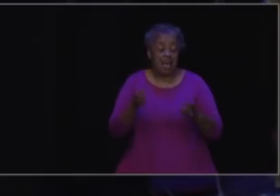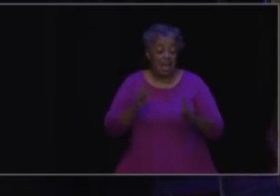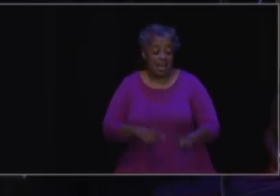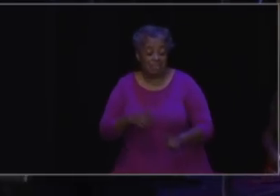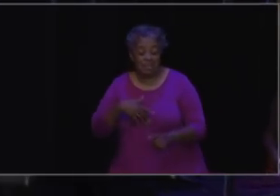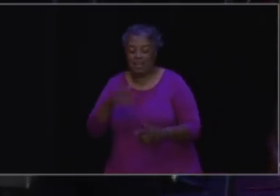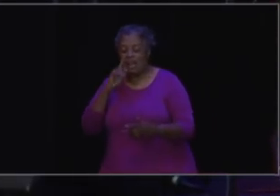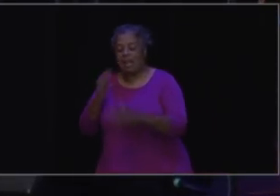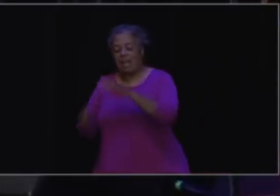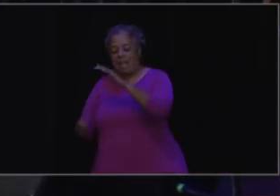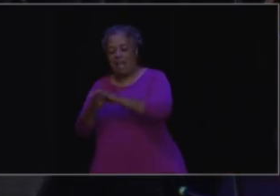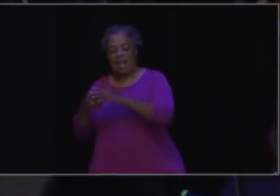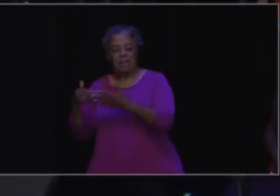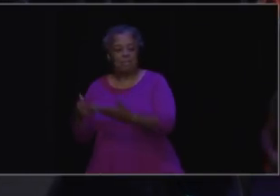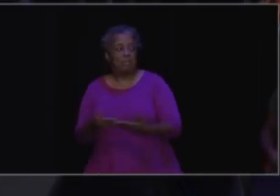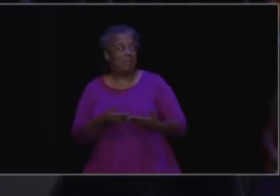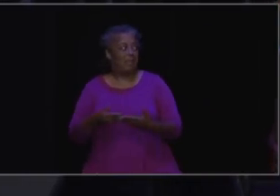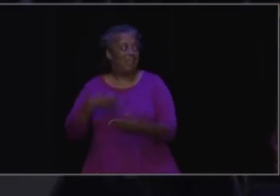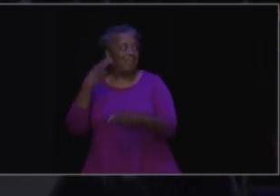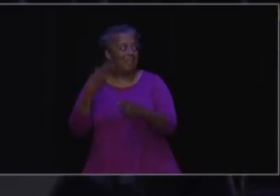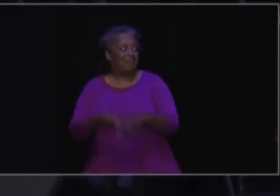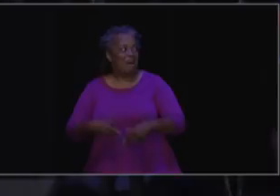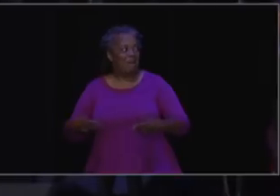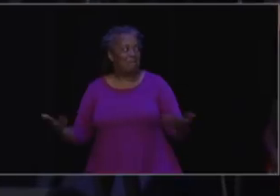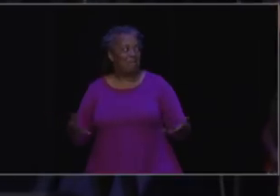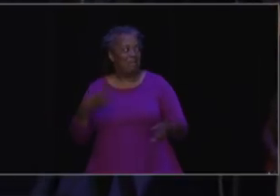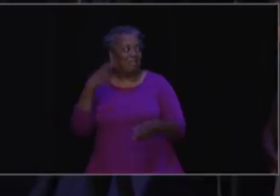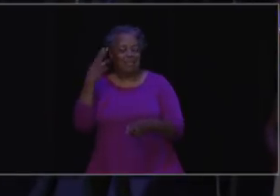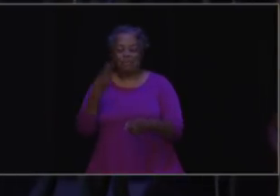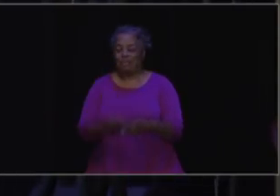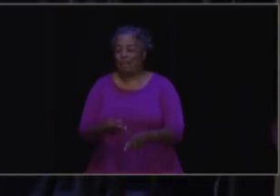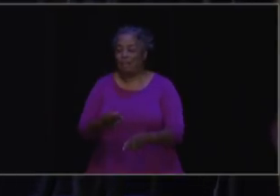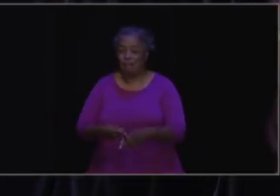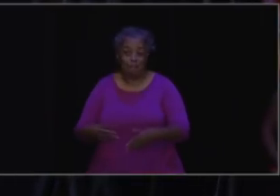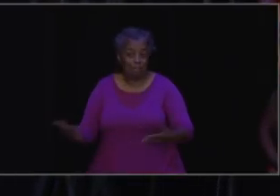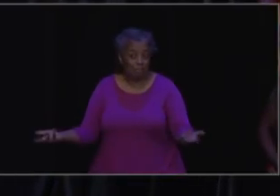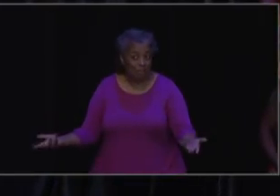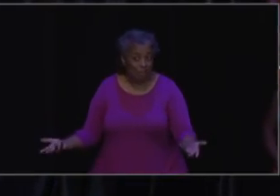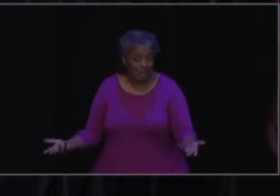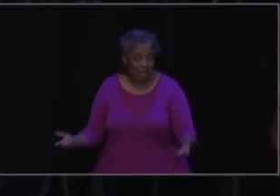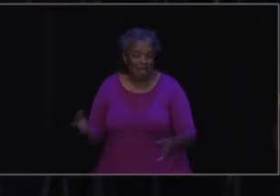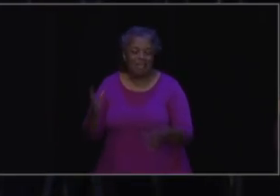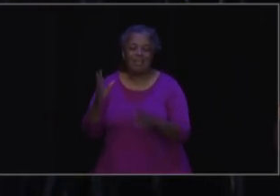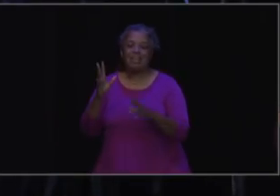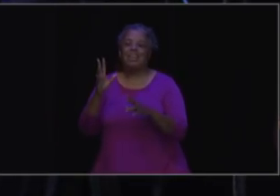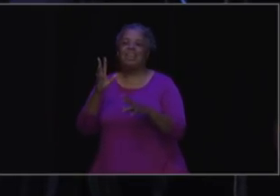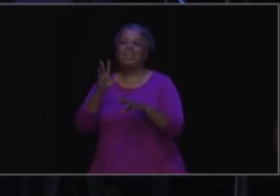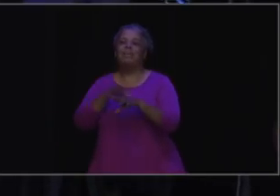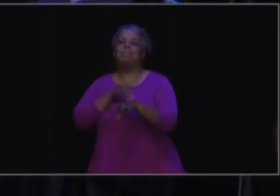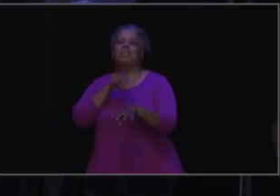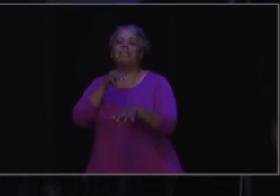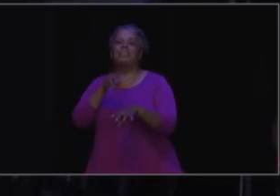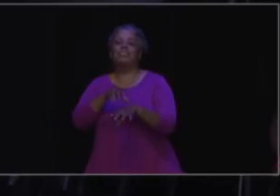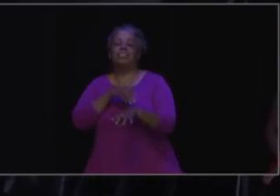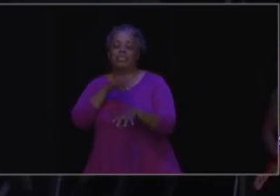Hide your babies. That's what they call me. That's what they call me. Peaches.